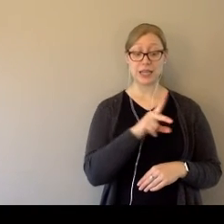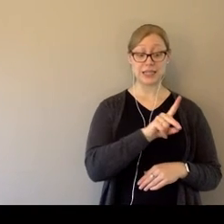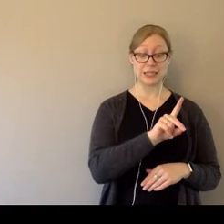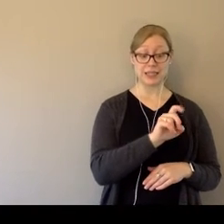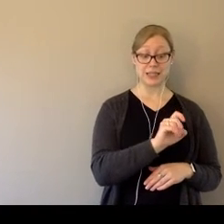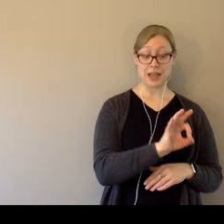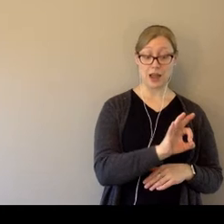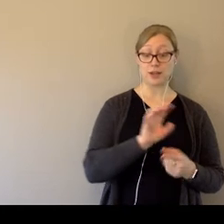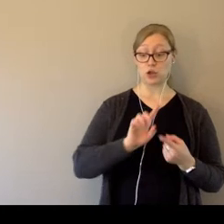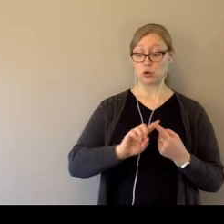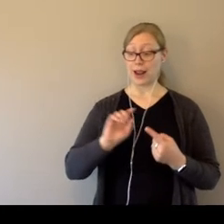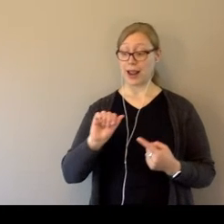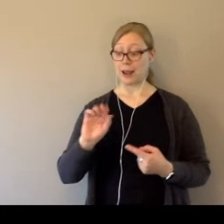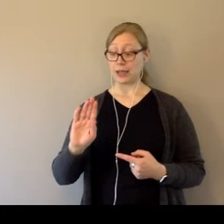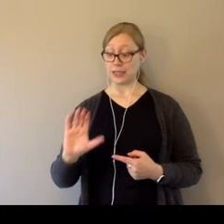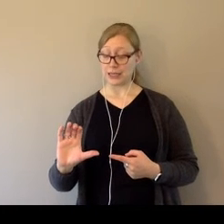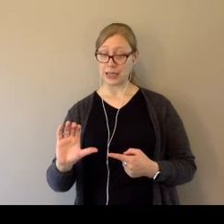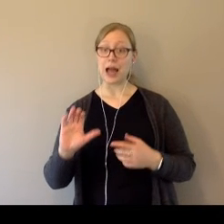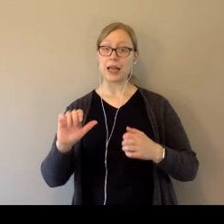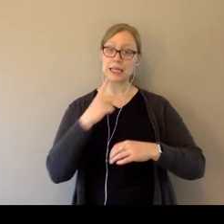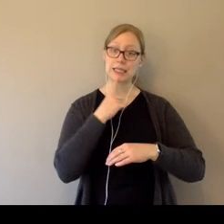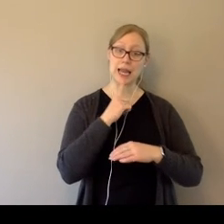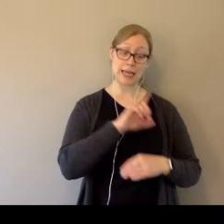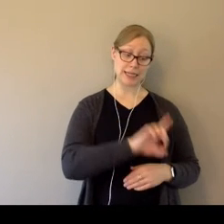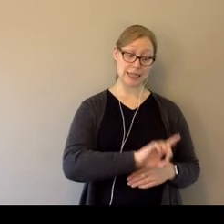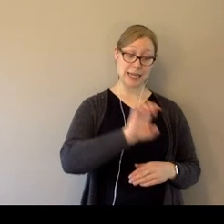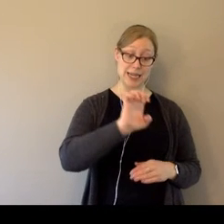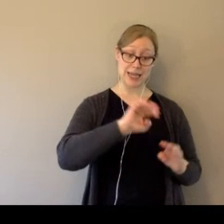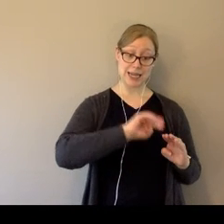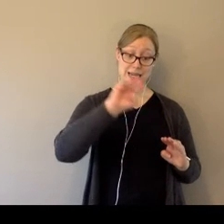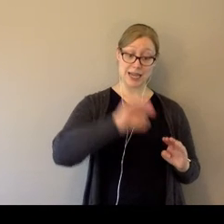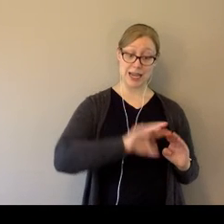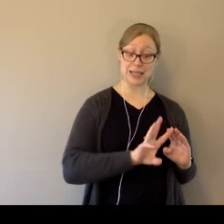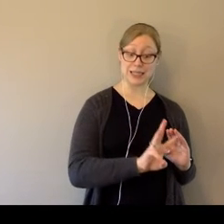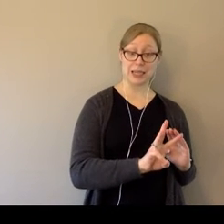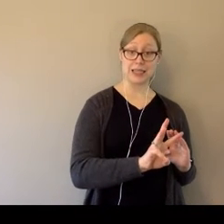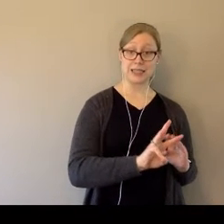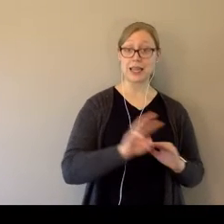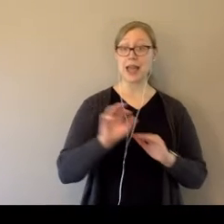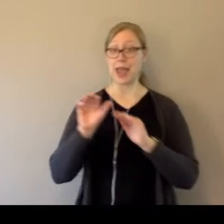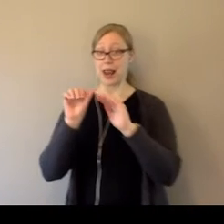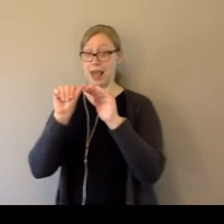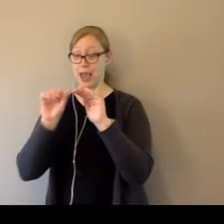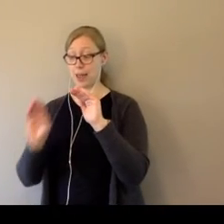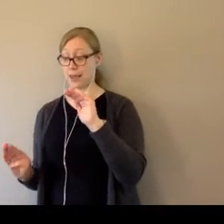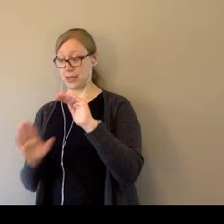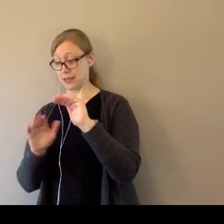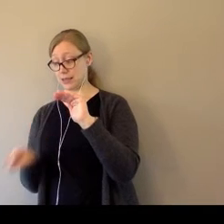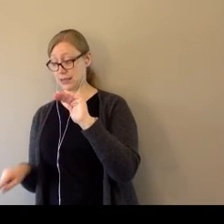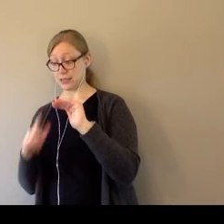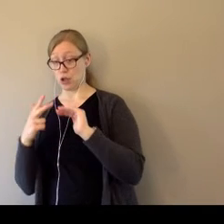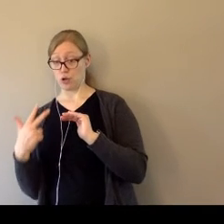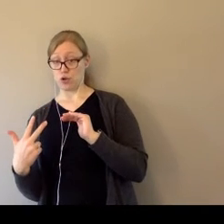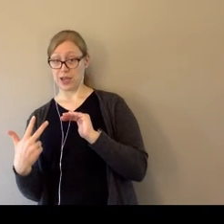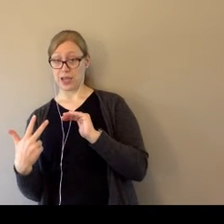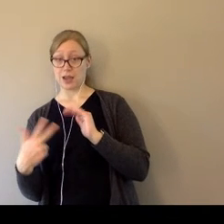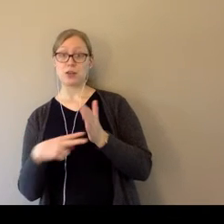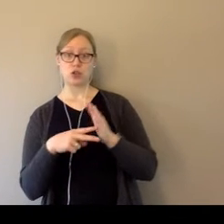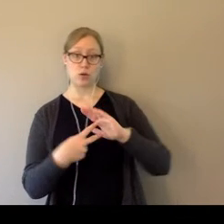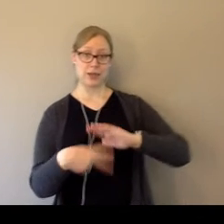DE is 6 and AB is 3. So then I'm going to have from DEF